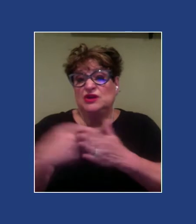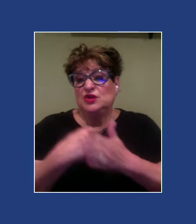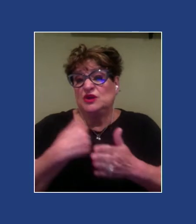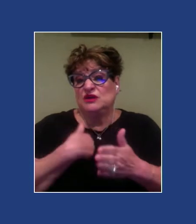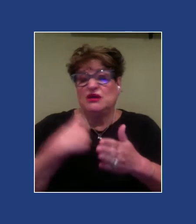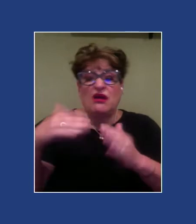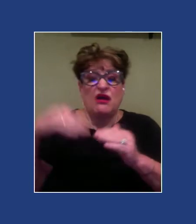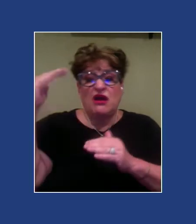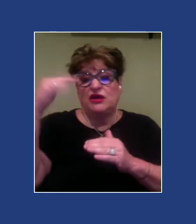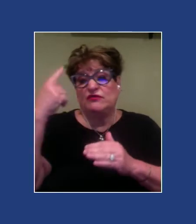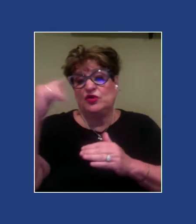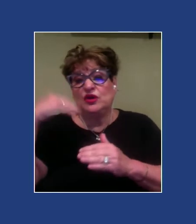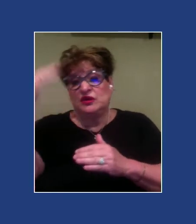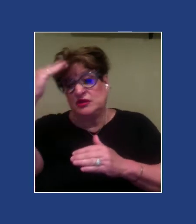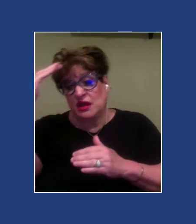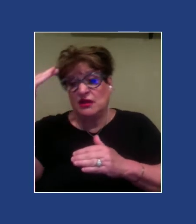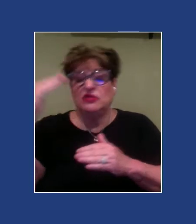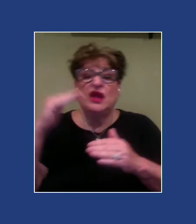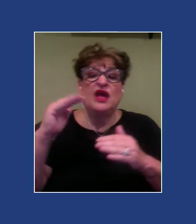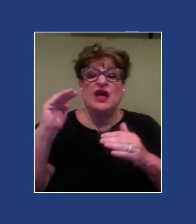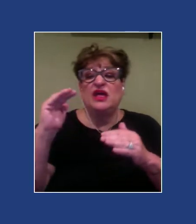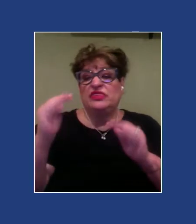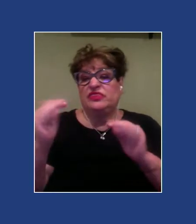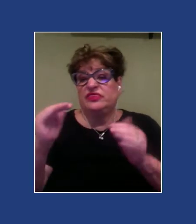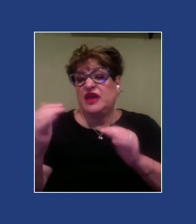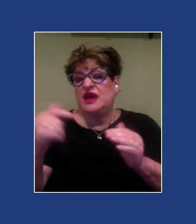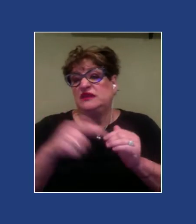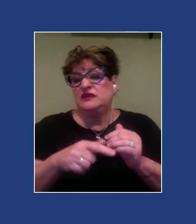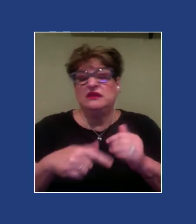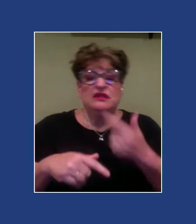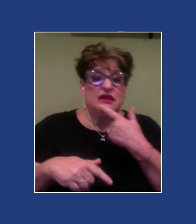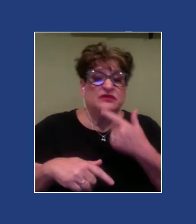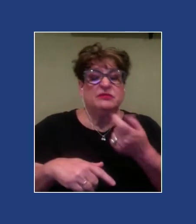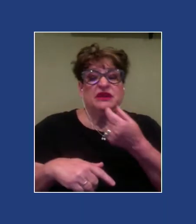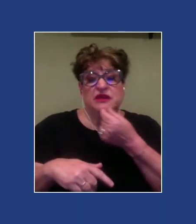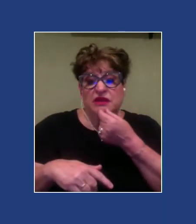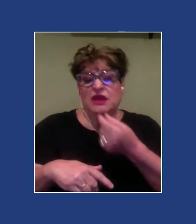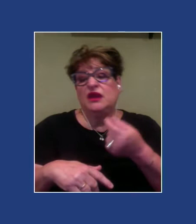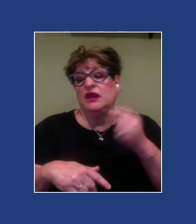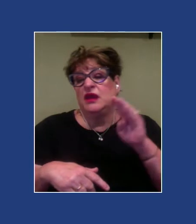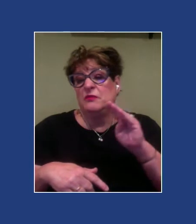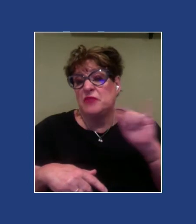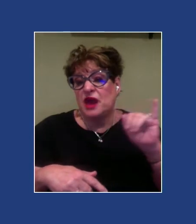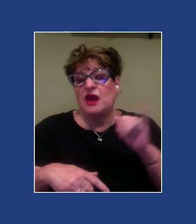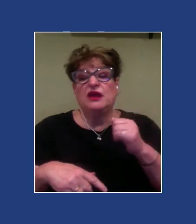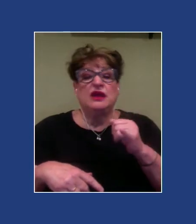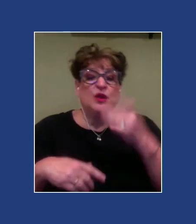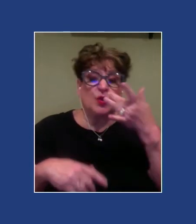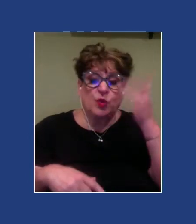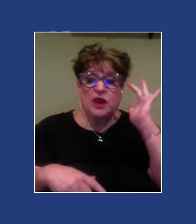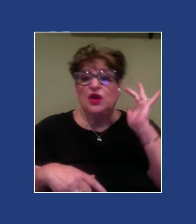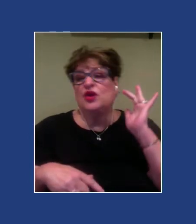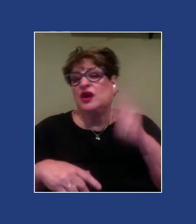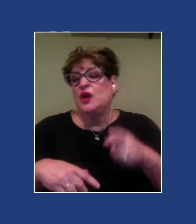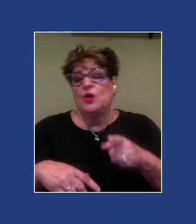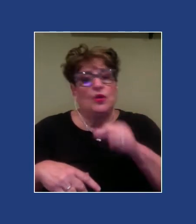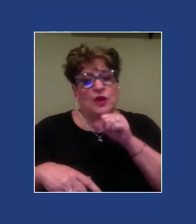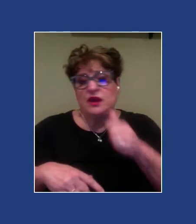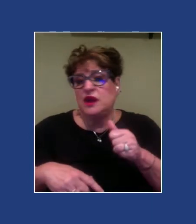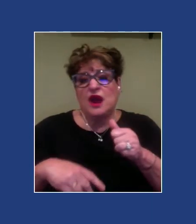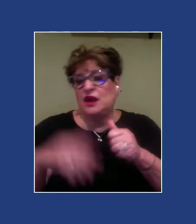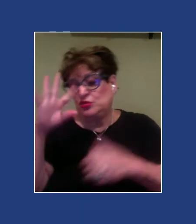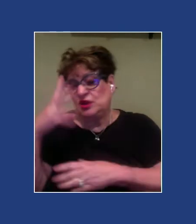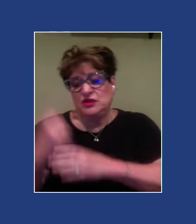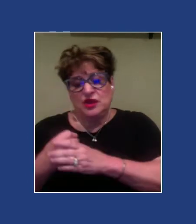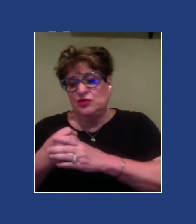for presumed cisgender sexual minority adults like lesbian, gay, bisexual, queer people who are not transgender or gender